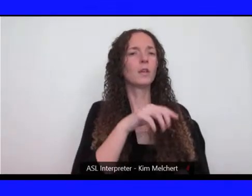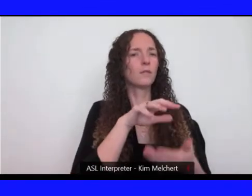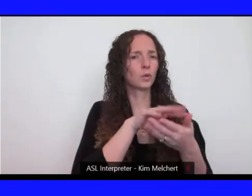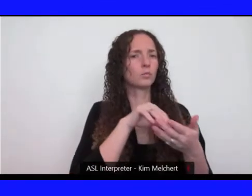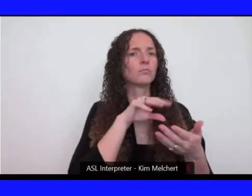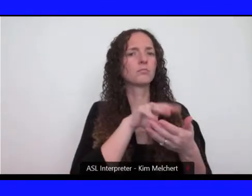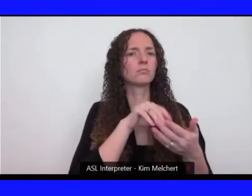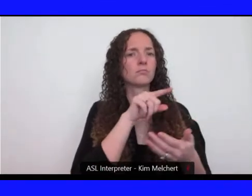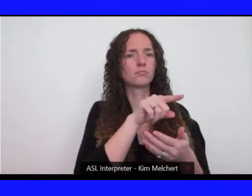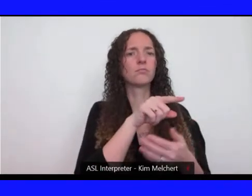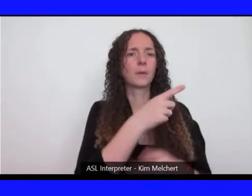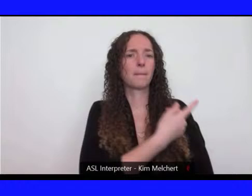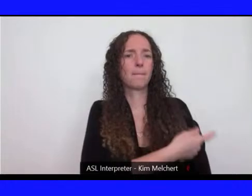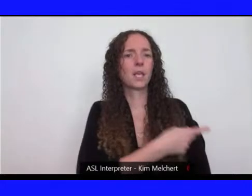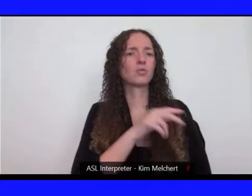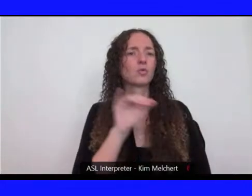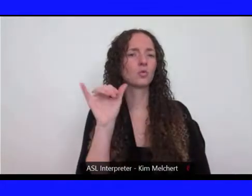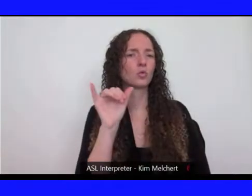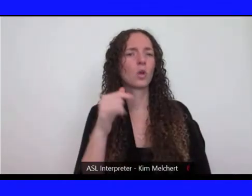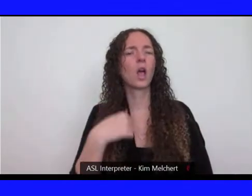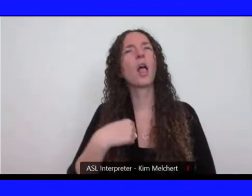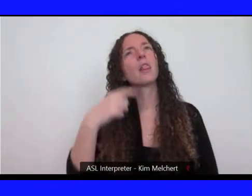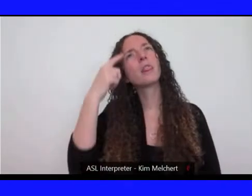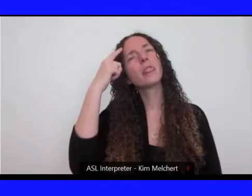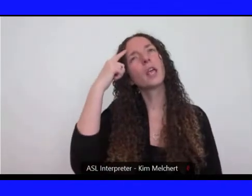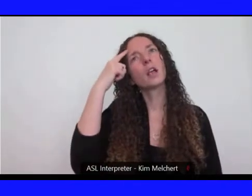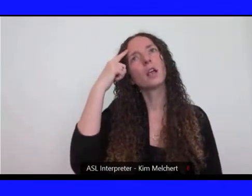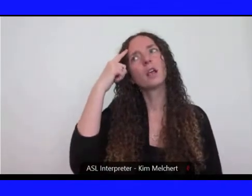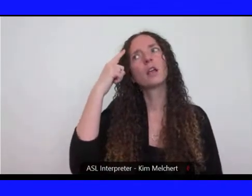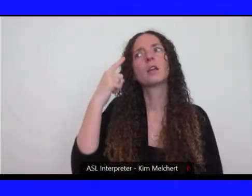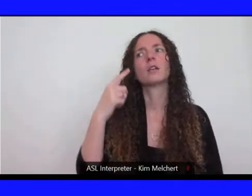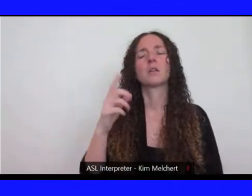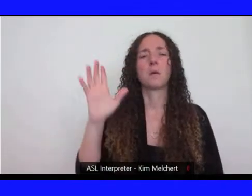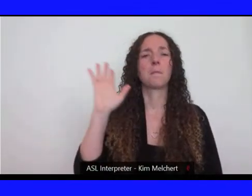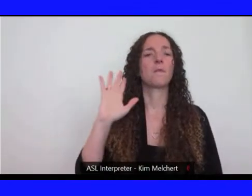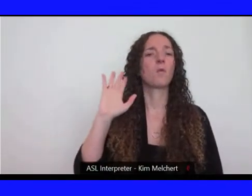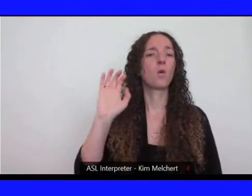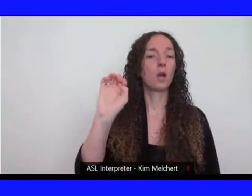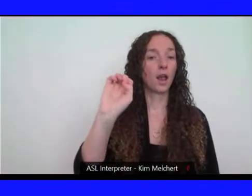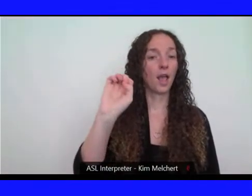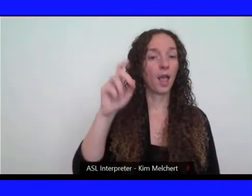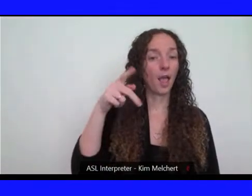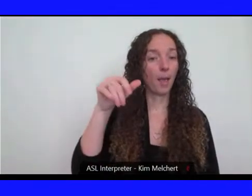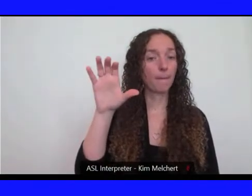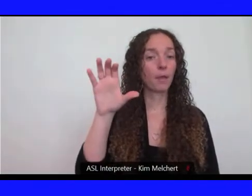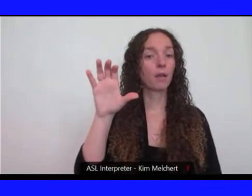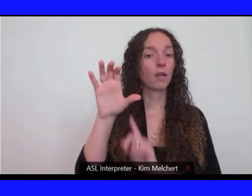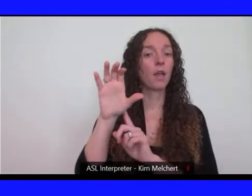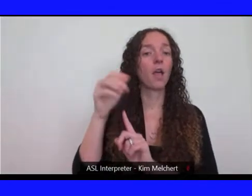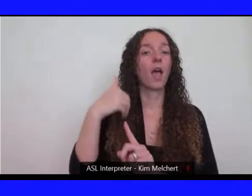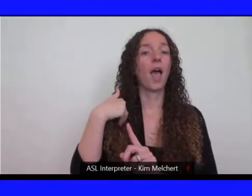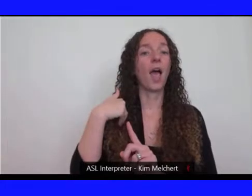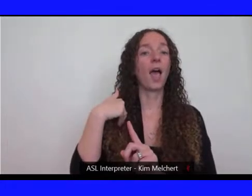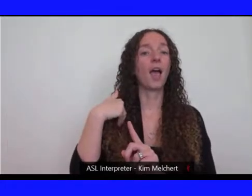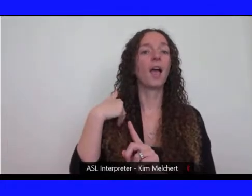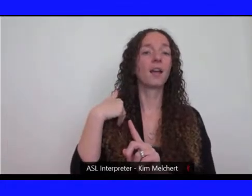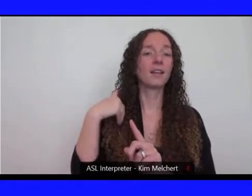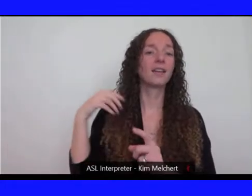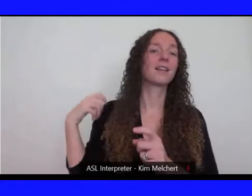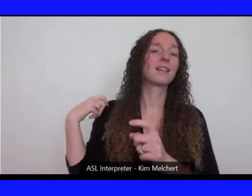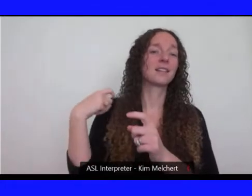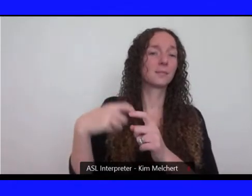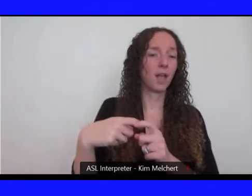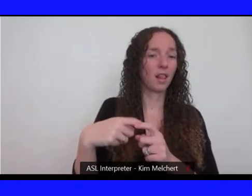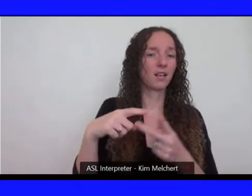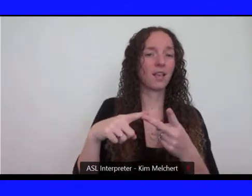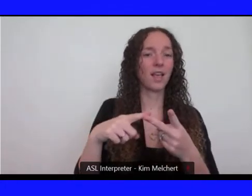real SOGI data on the patient side. And we should apply those same lessons to our staff.